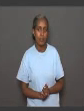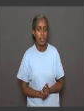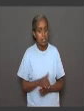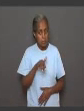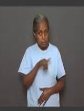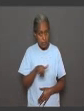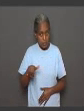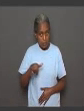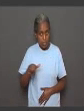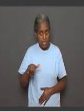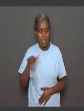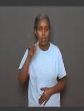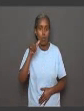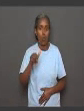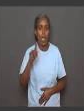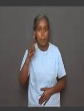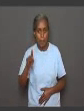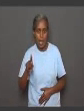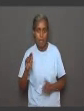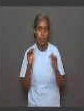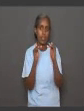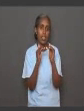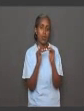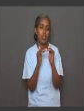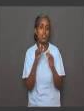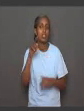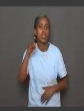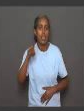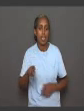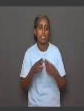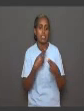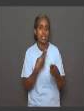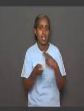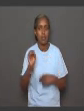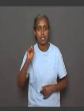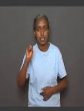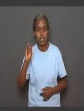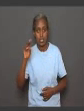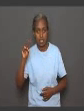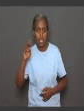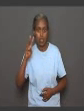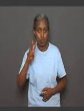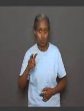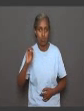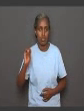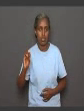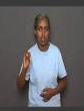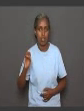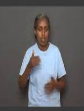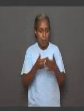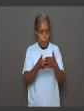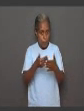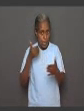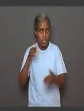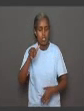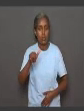Similarly, y prime equals x times sine 2 theta